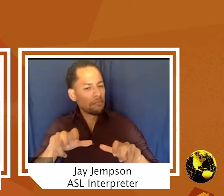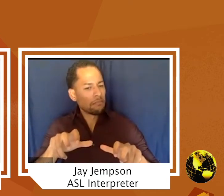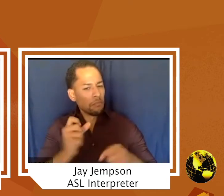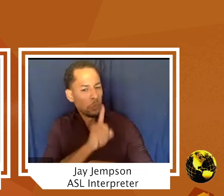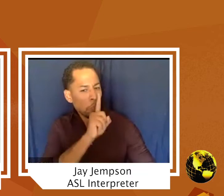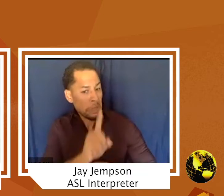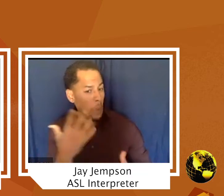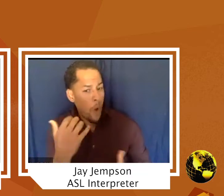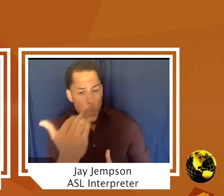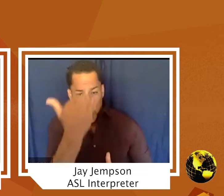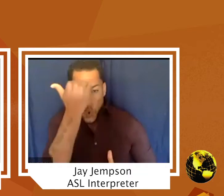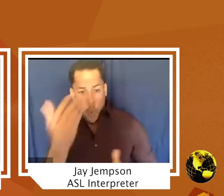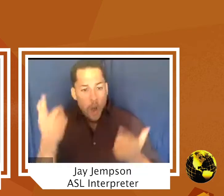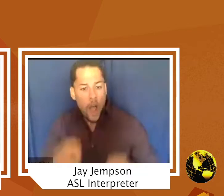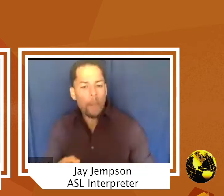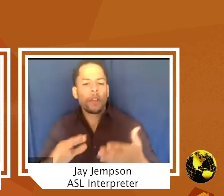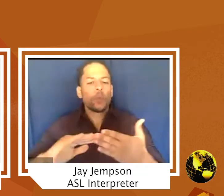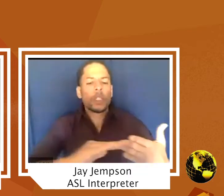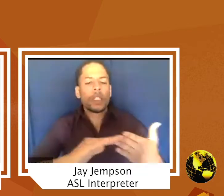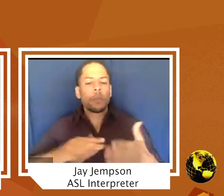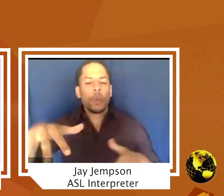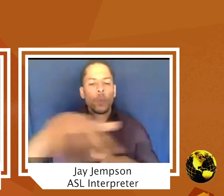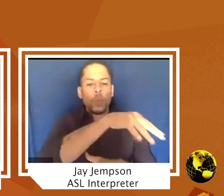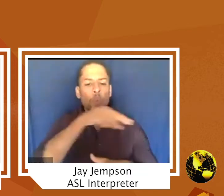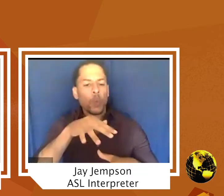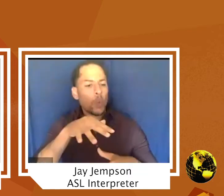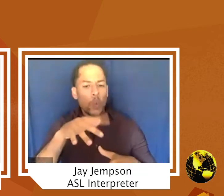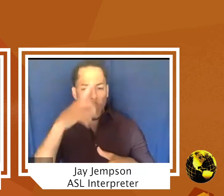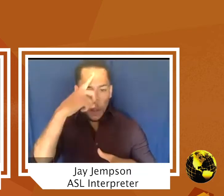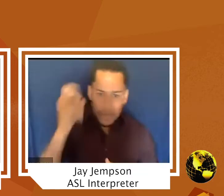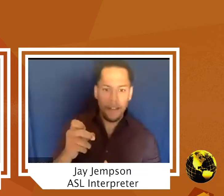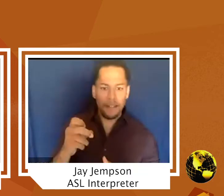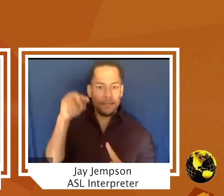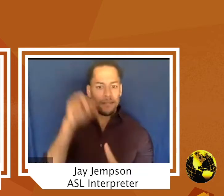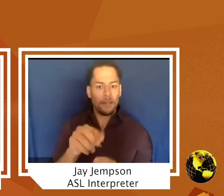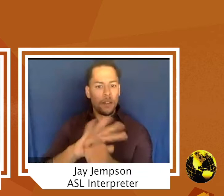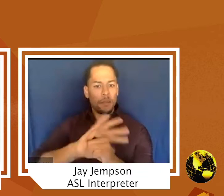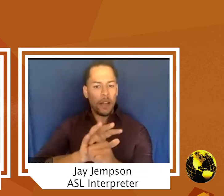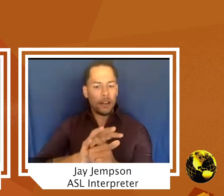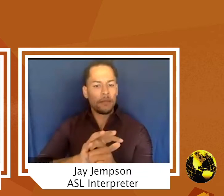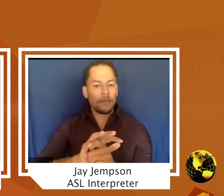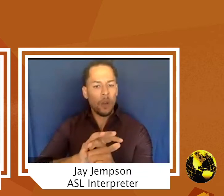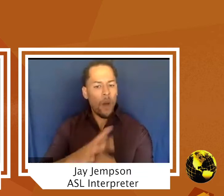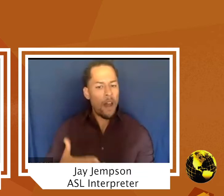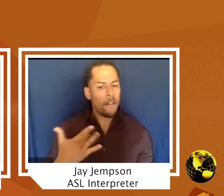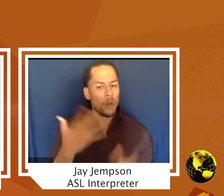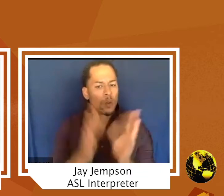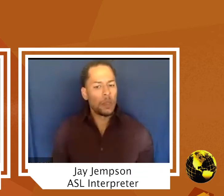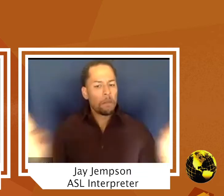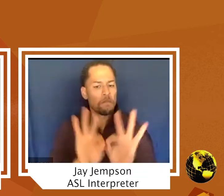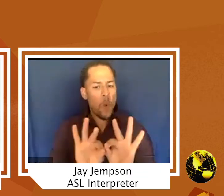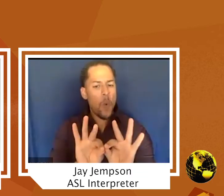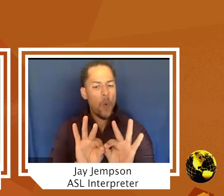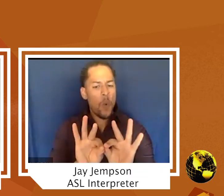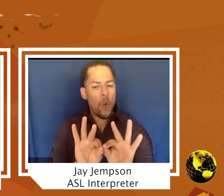of the pandemic. And I feel welcomed and I feel like this has been a portal to that. And I think more people should